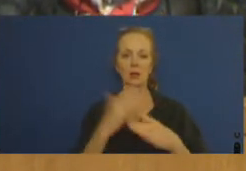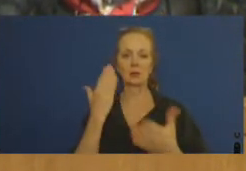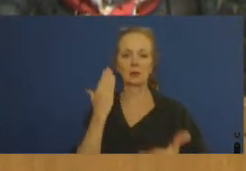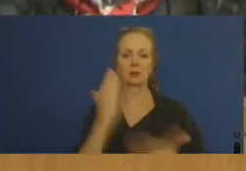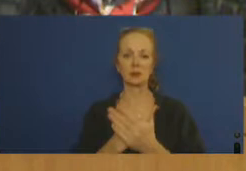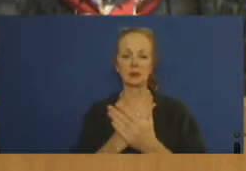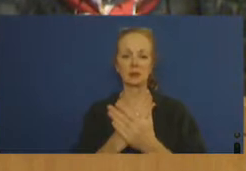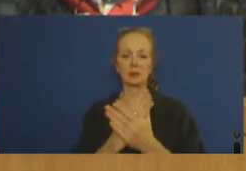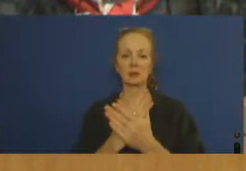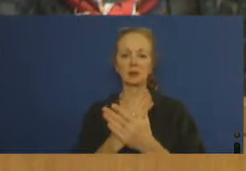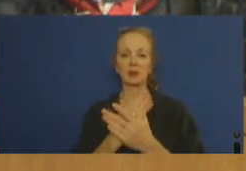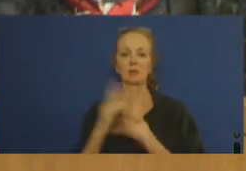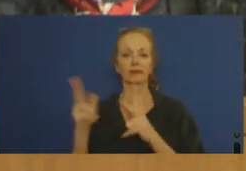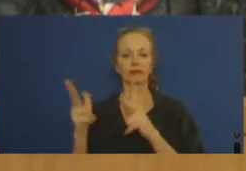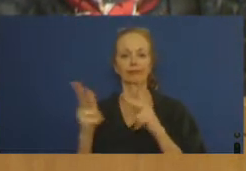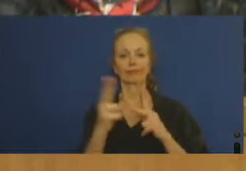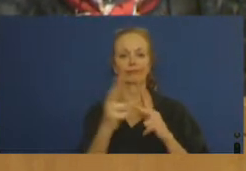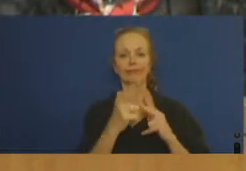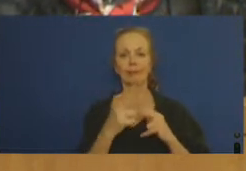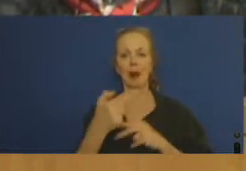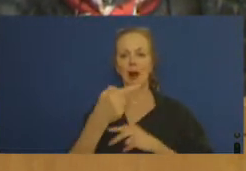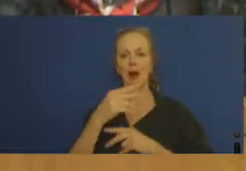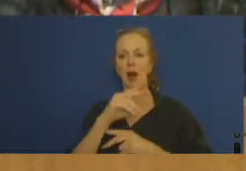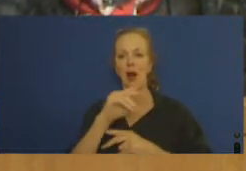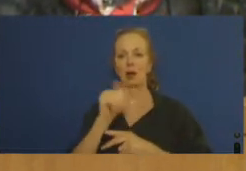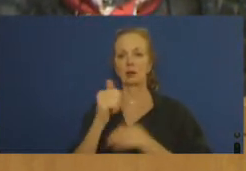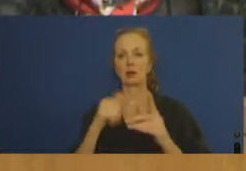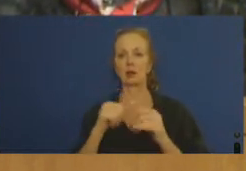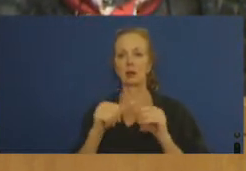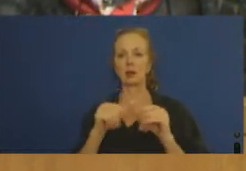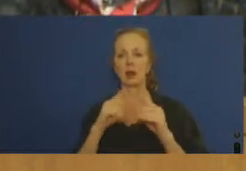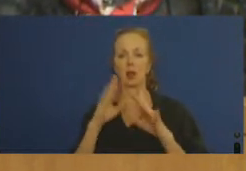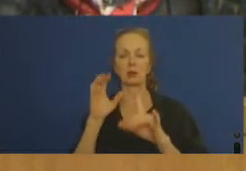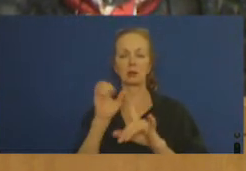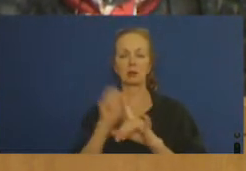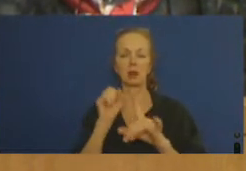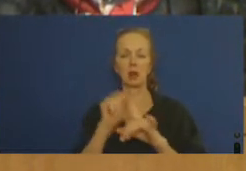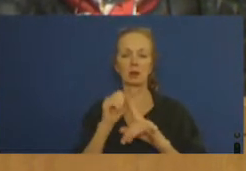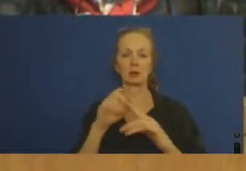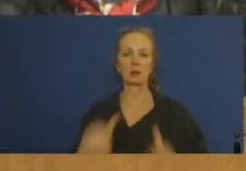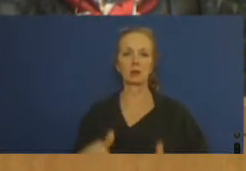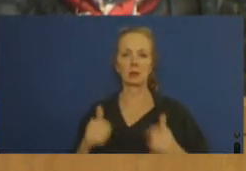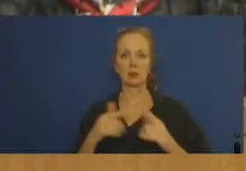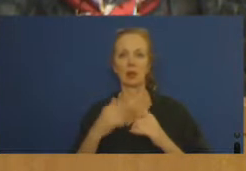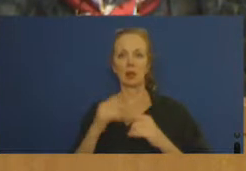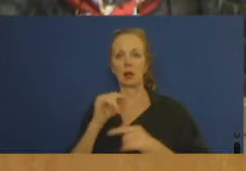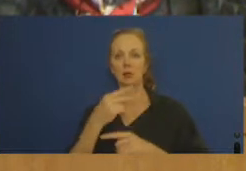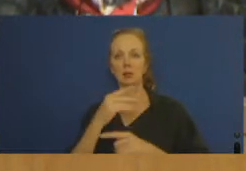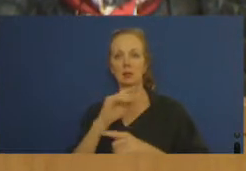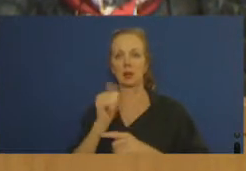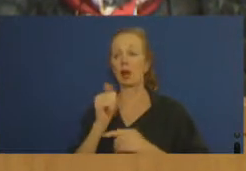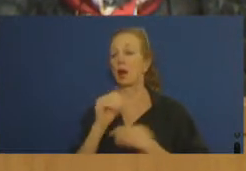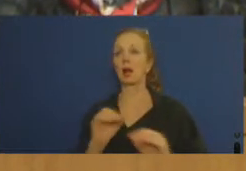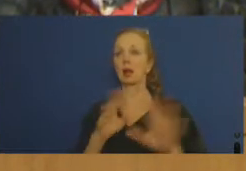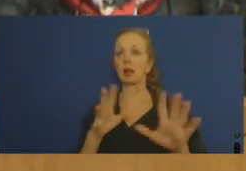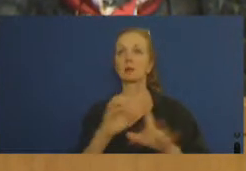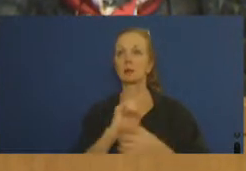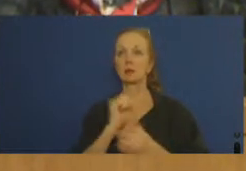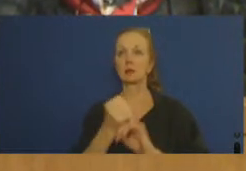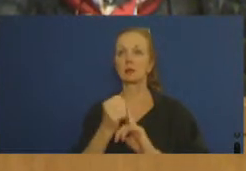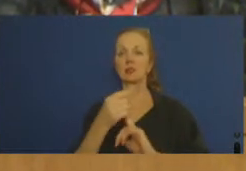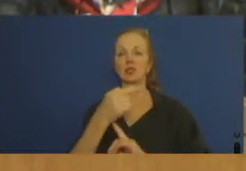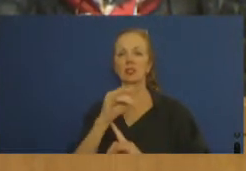Gaza. The continued attack on the entire civilian population of Gaza is a clear case of